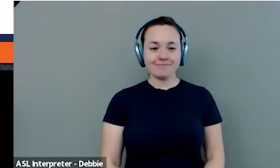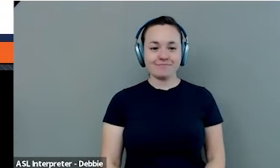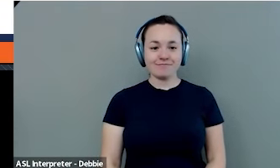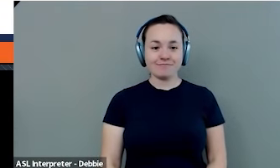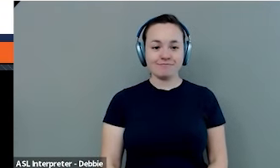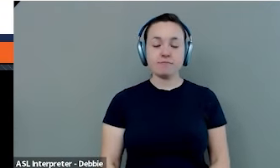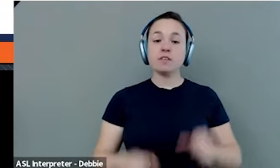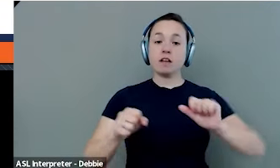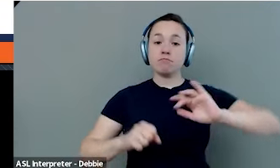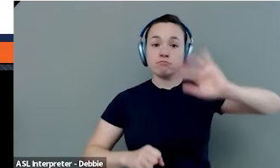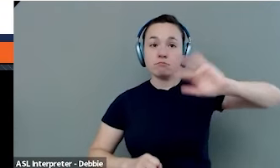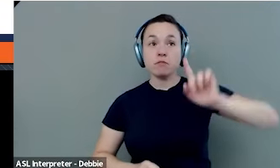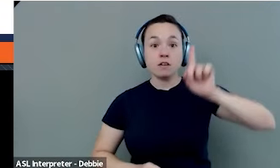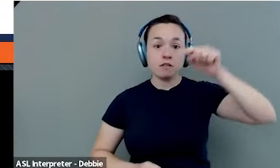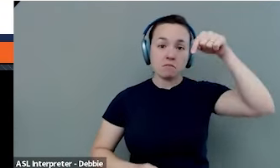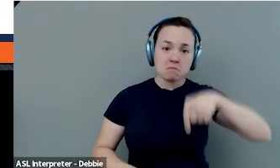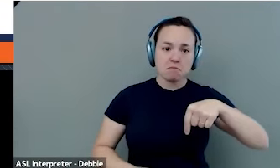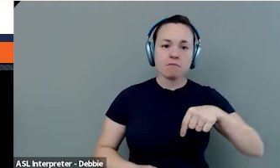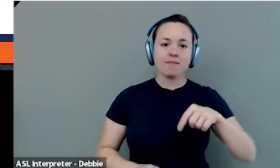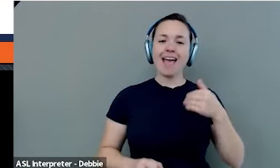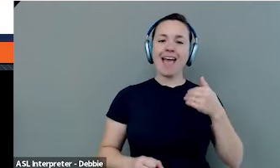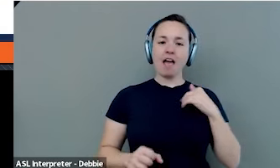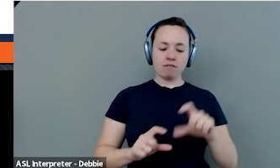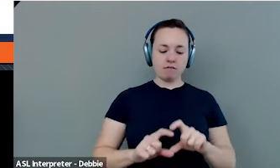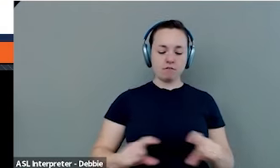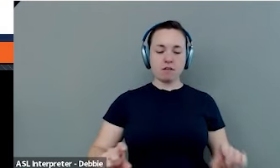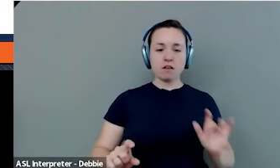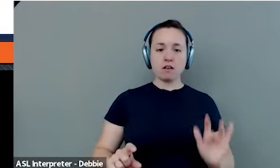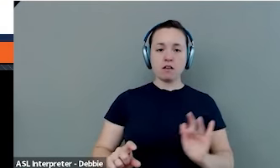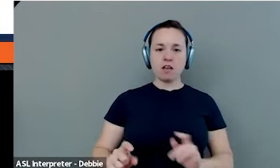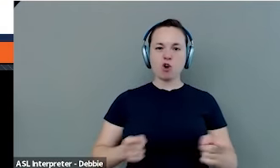You can scroll up and down using the buttons on the screen.